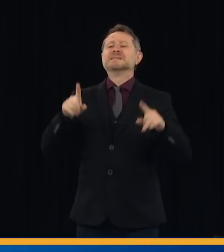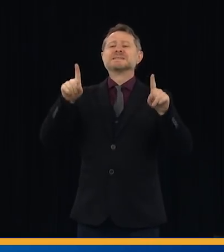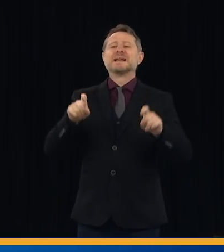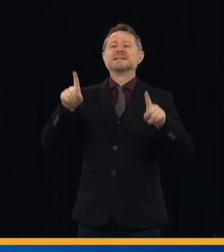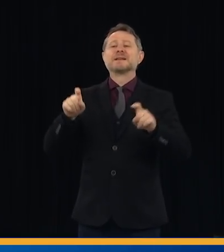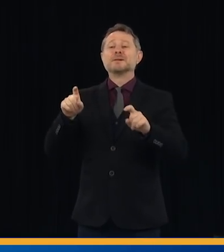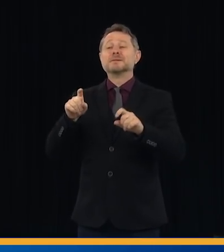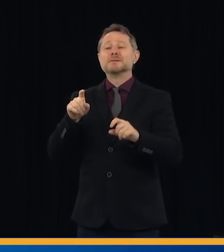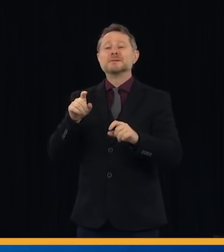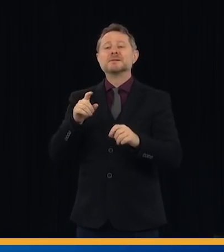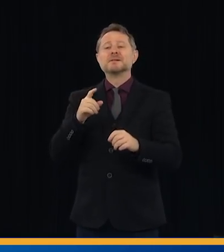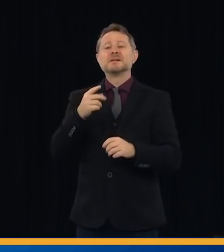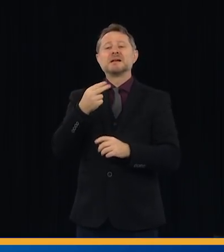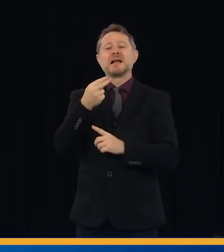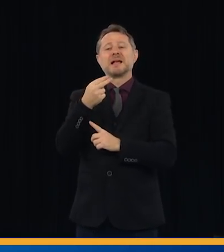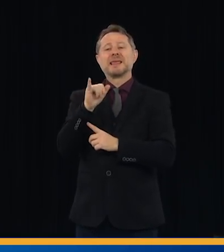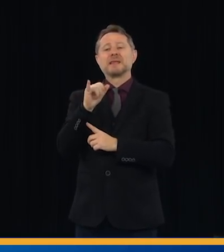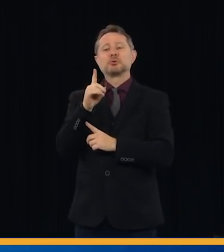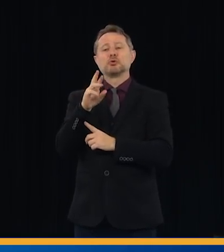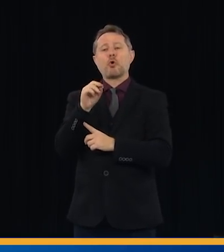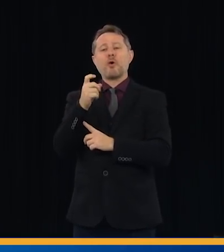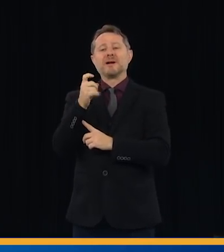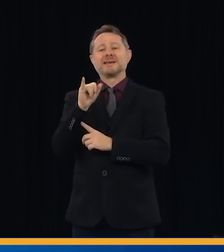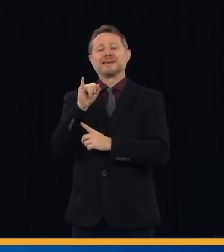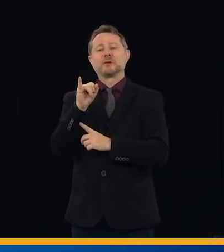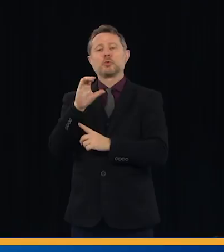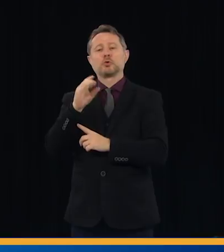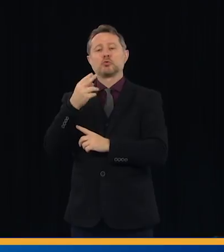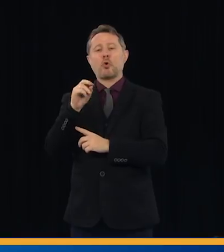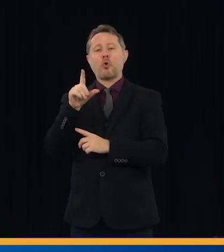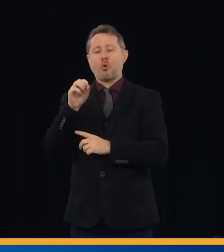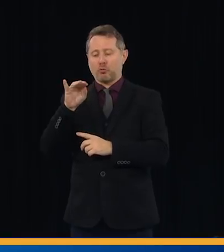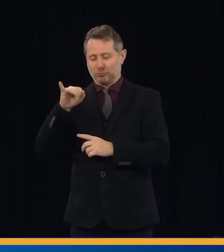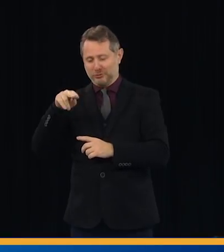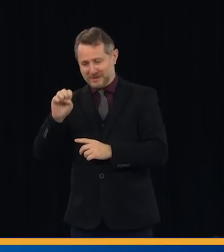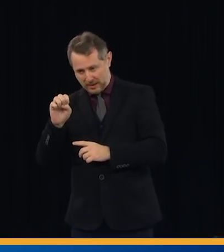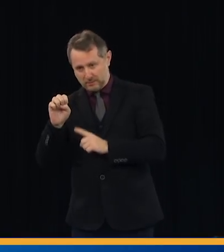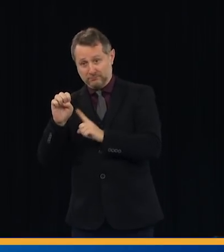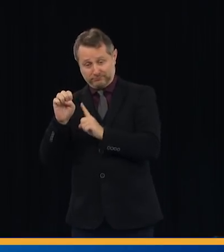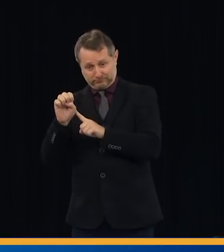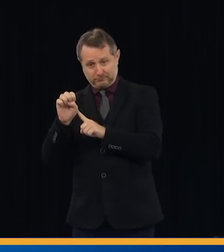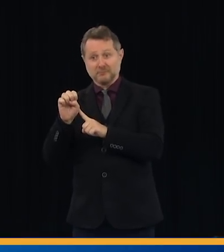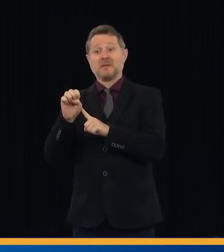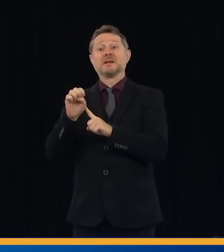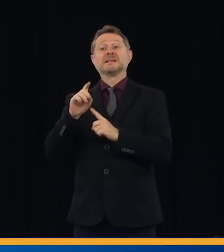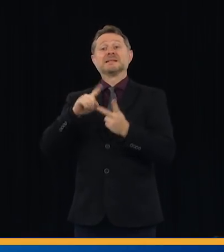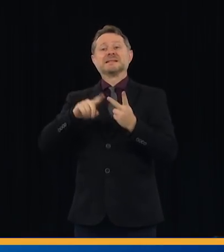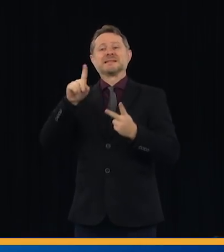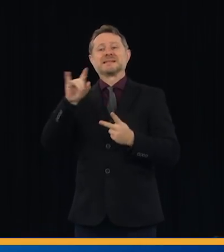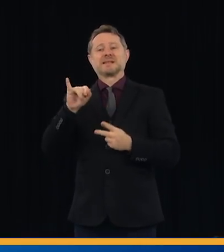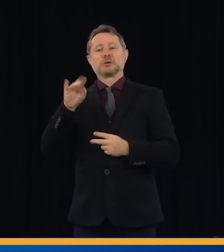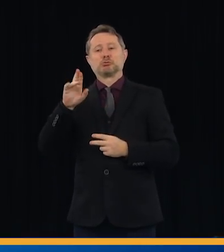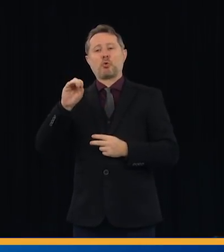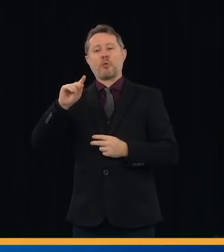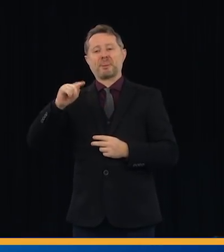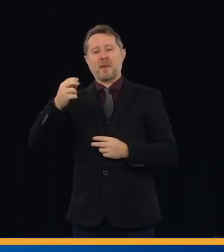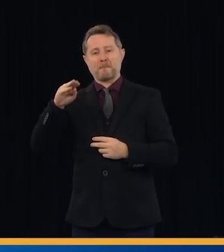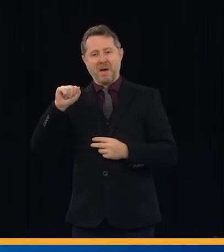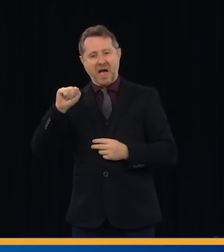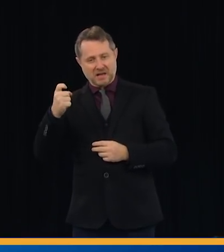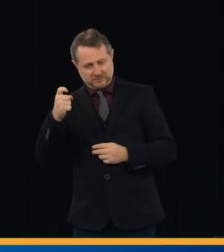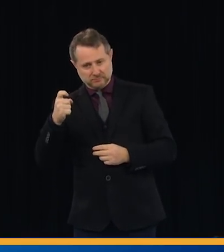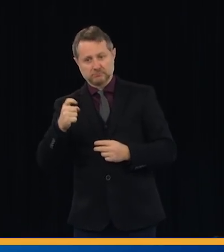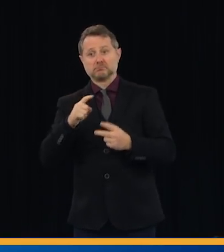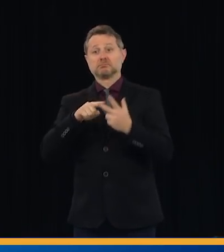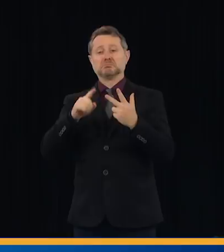Zithromax. This is the prescription that the president has been very optimistic about. We hope to be optimistic also, but we're